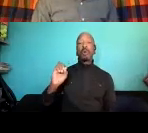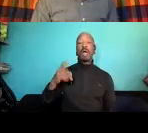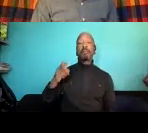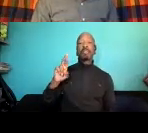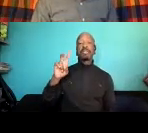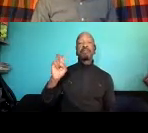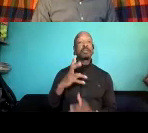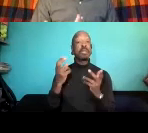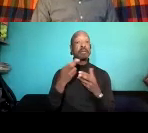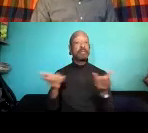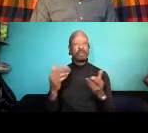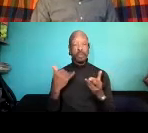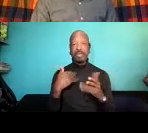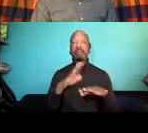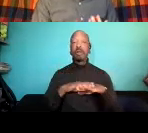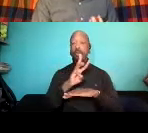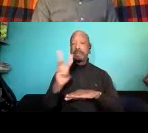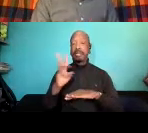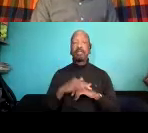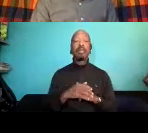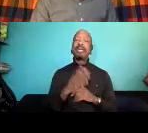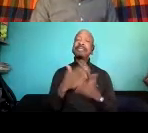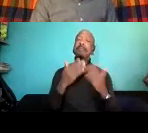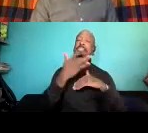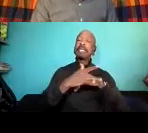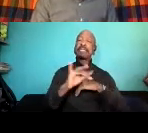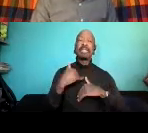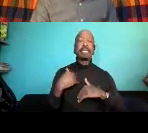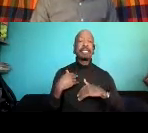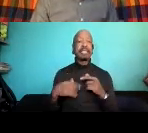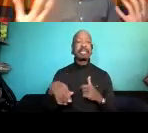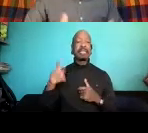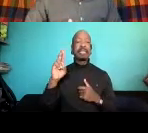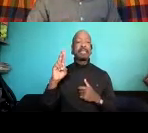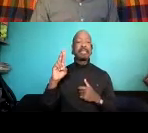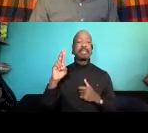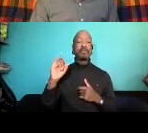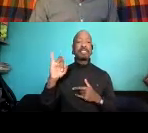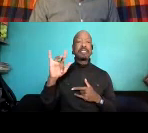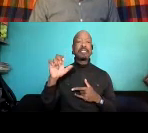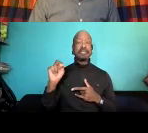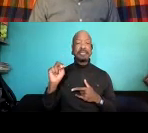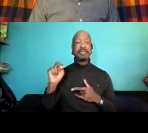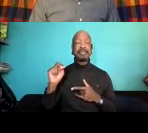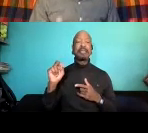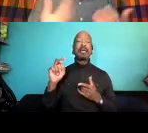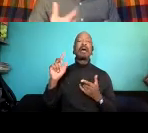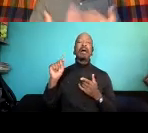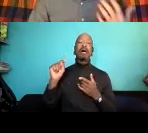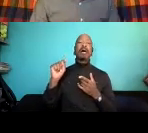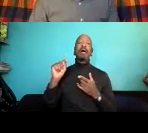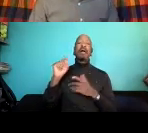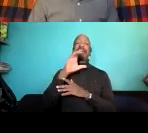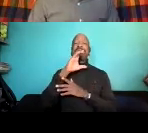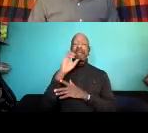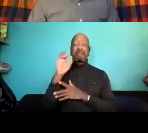on our website. There's spaces that we create, like our Resilient Communities Legal Cafe and spaces like today, for folks to come and